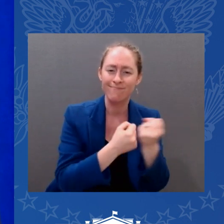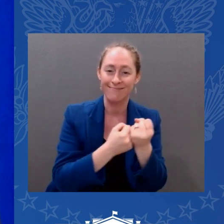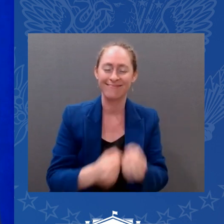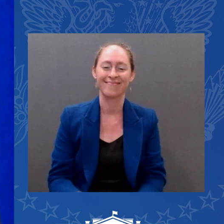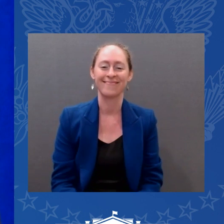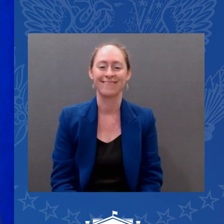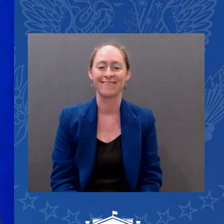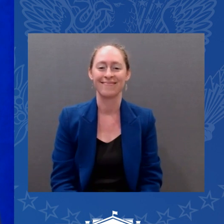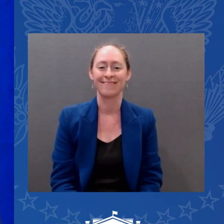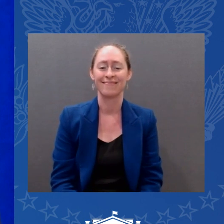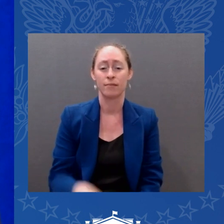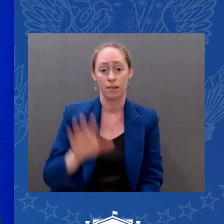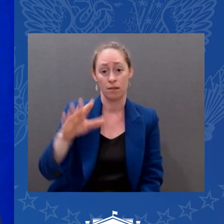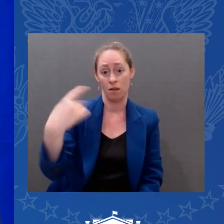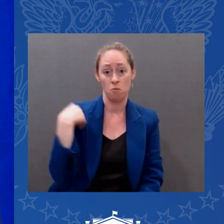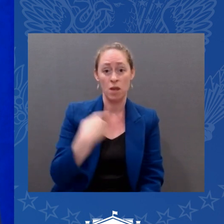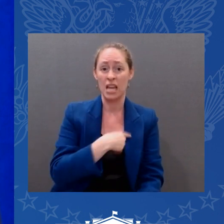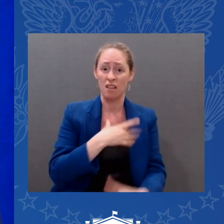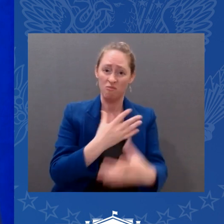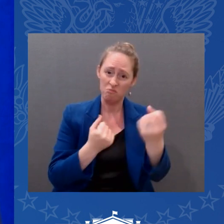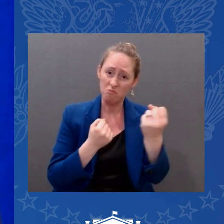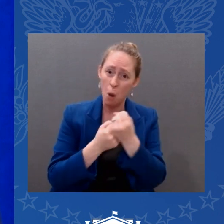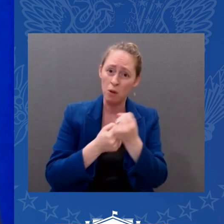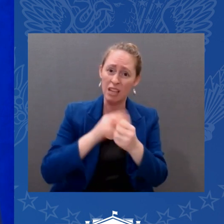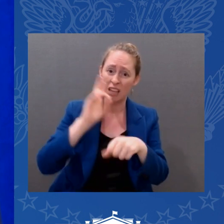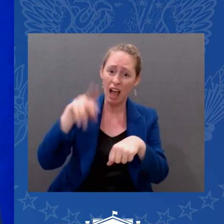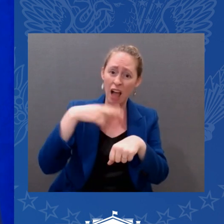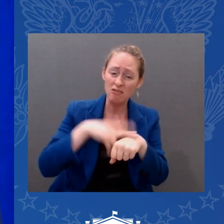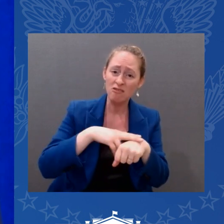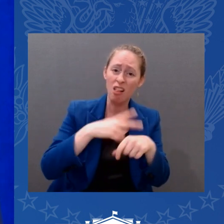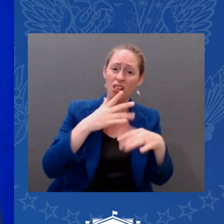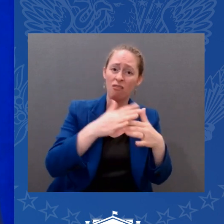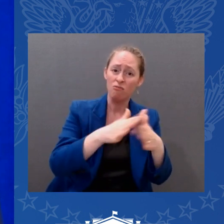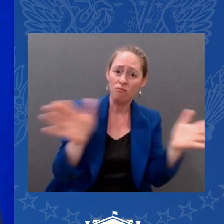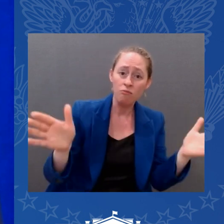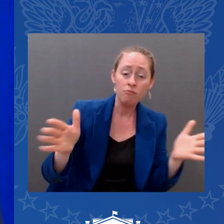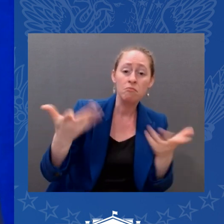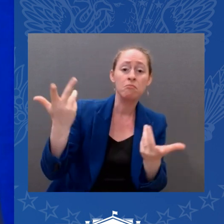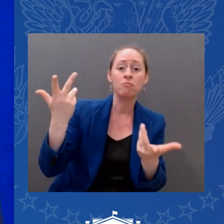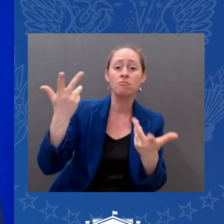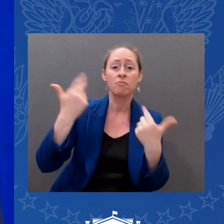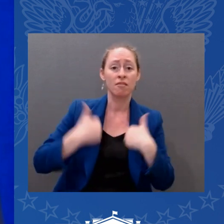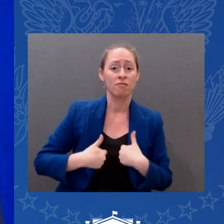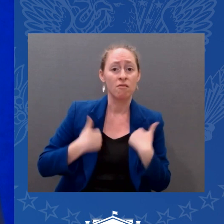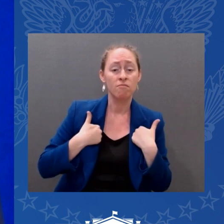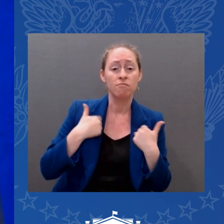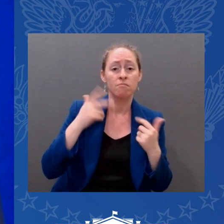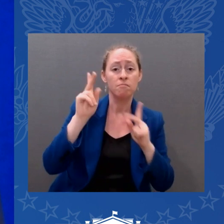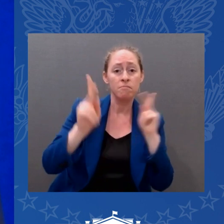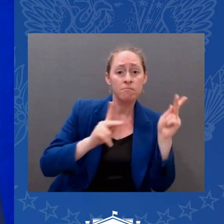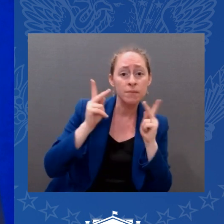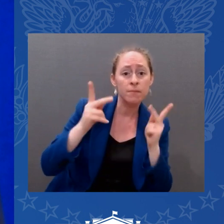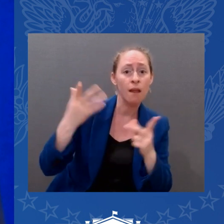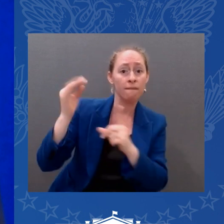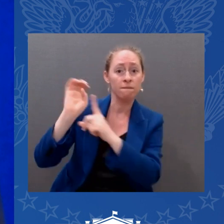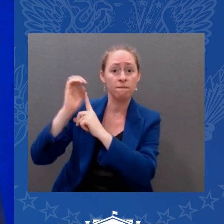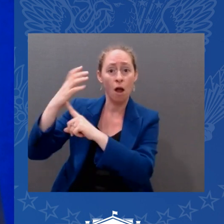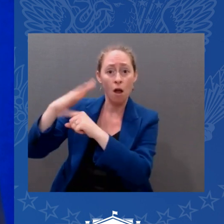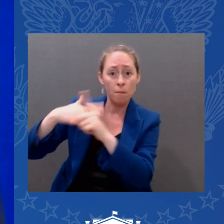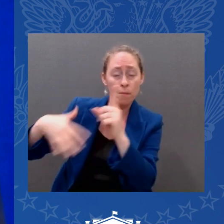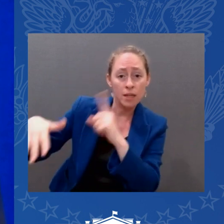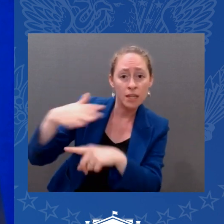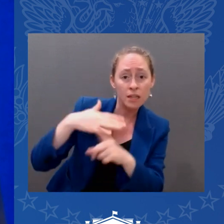and environmental promises and priorities. The CEDAW Committee of Trinidad and Tobago is located